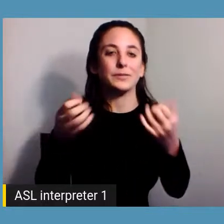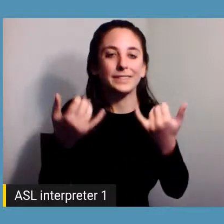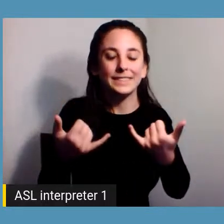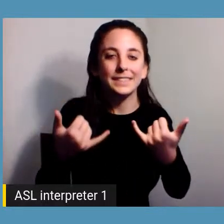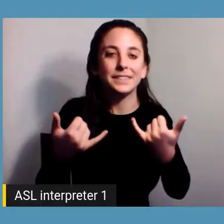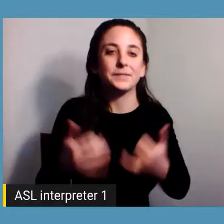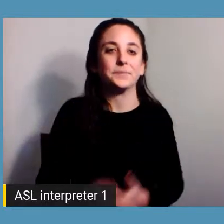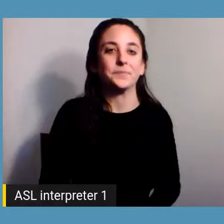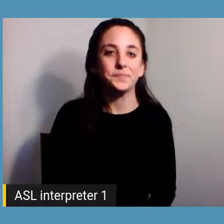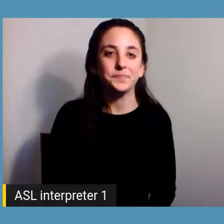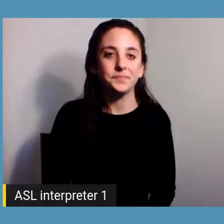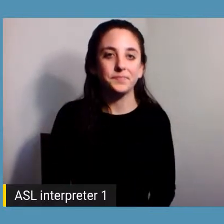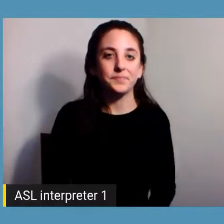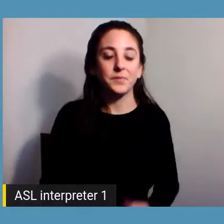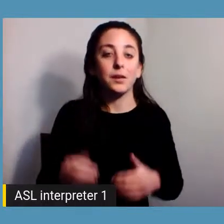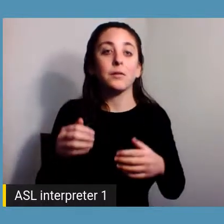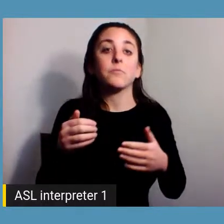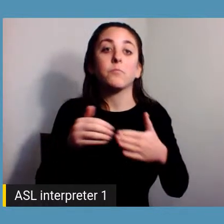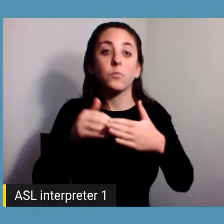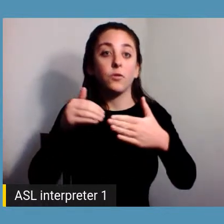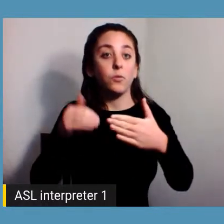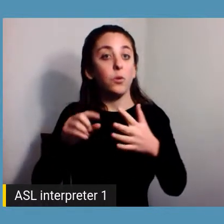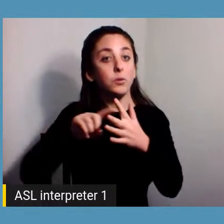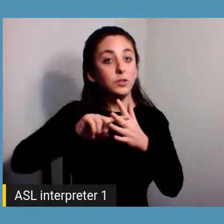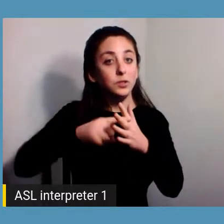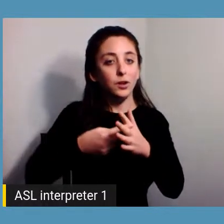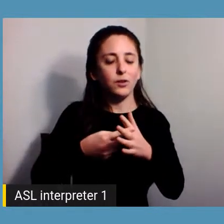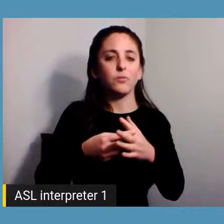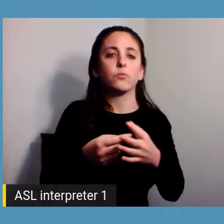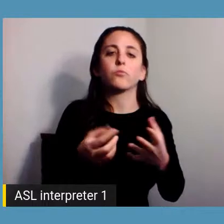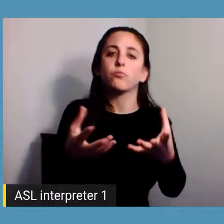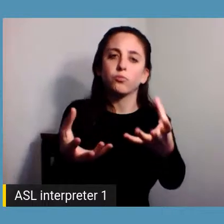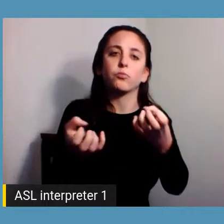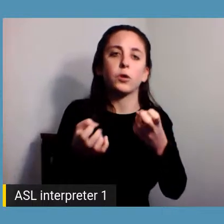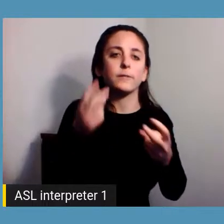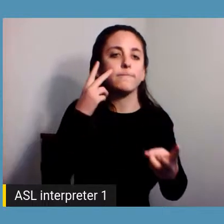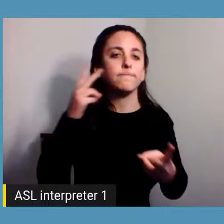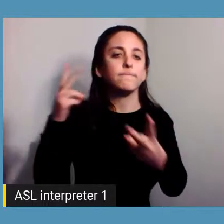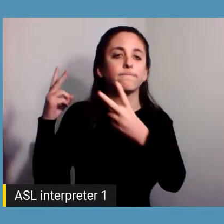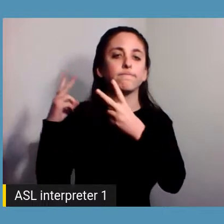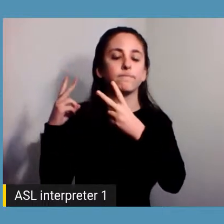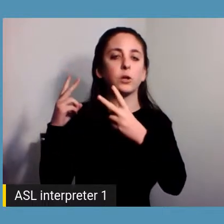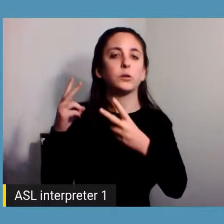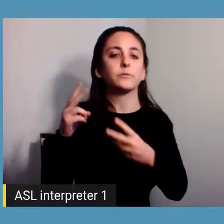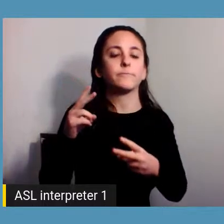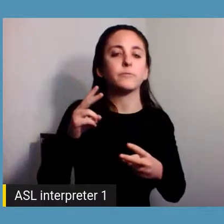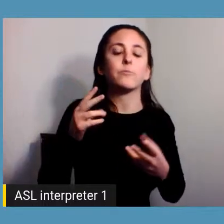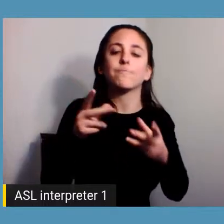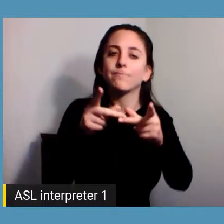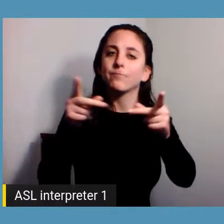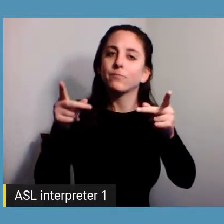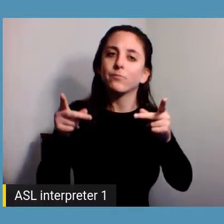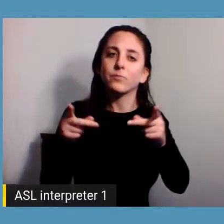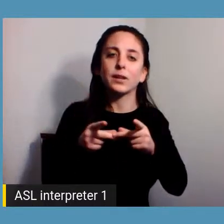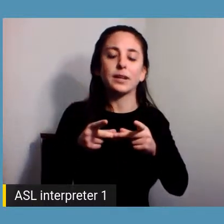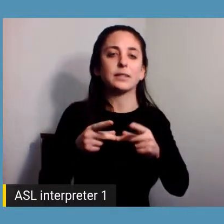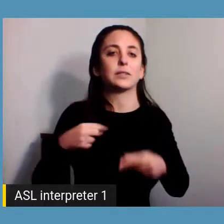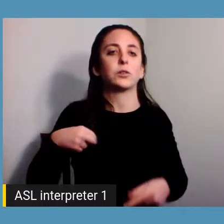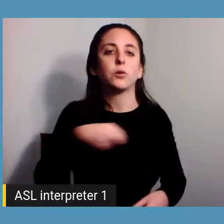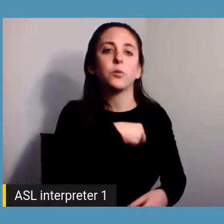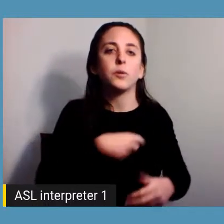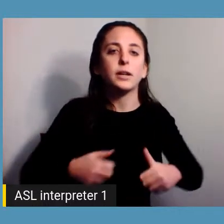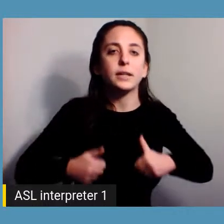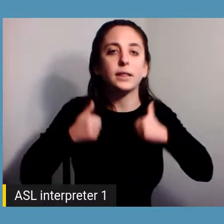series. Before we get started, I'd like to acknowledge the places in which we gather. In this era of virtual meetings, when